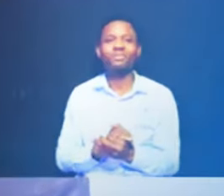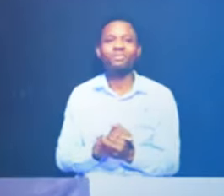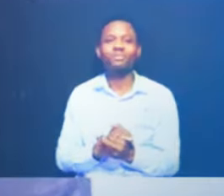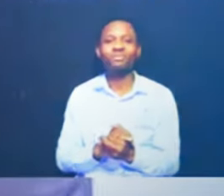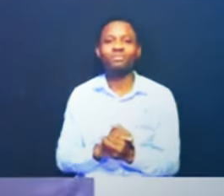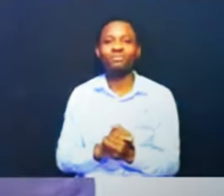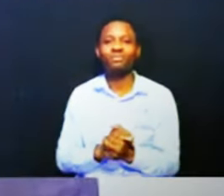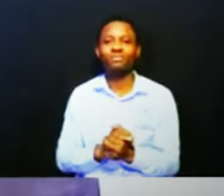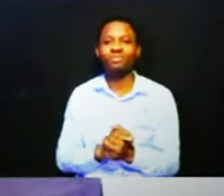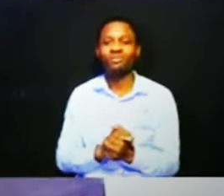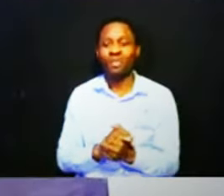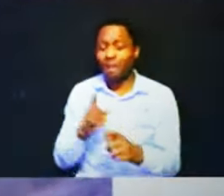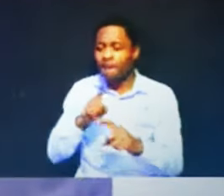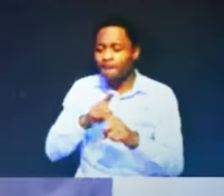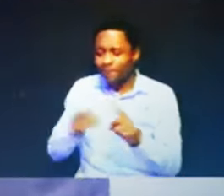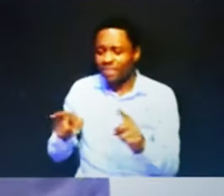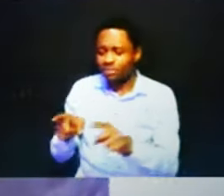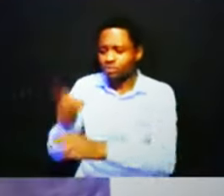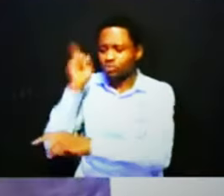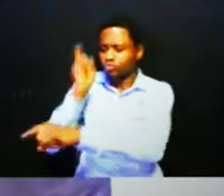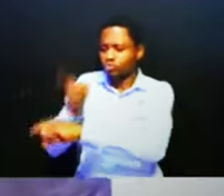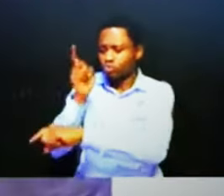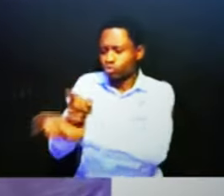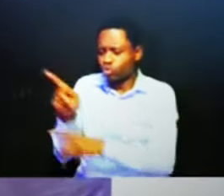through whom they